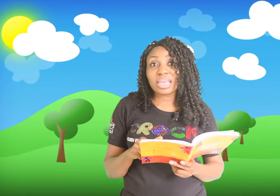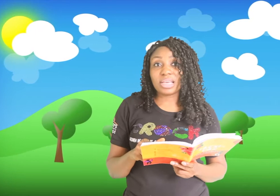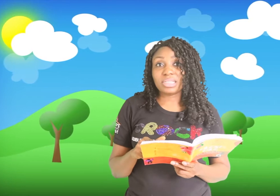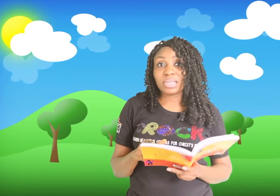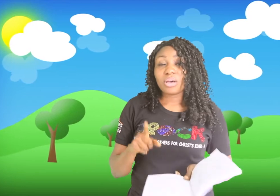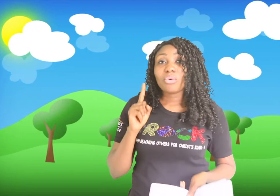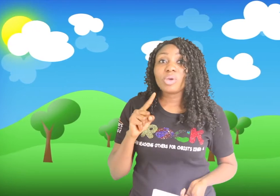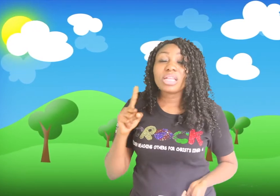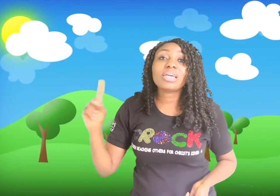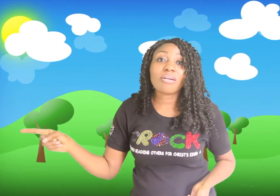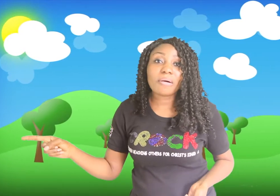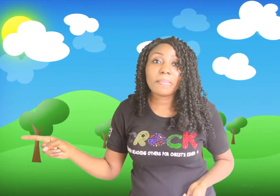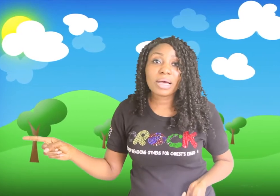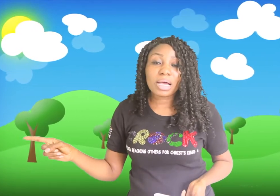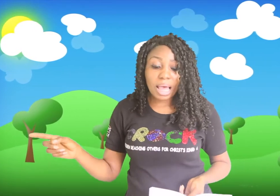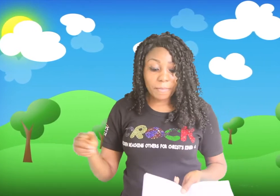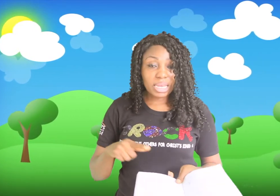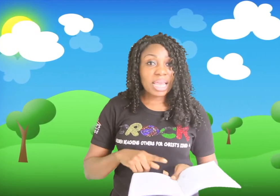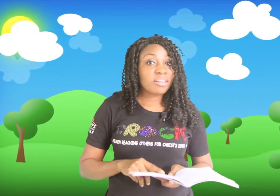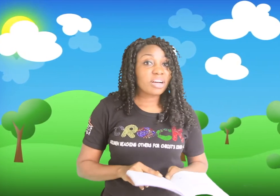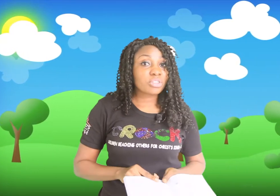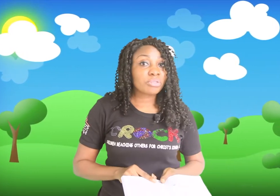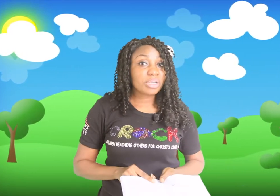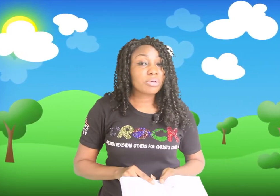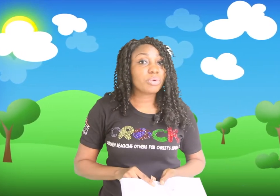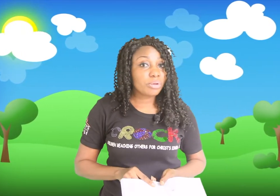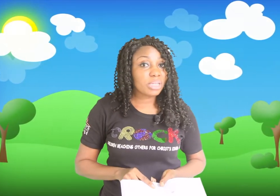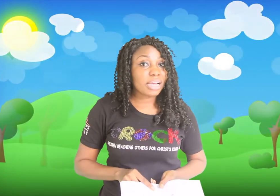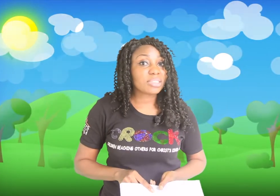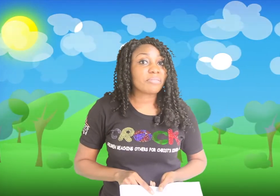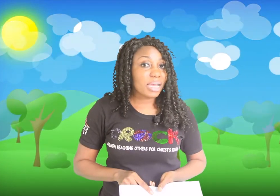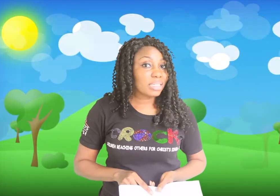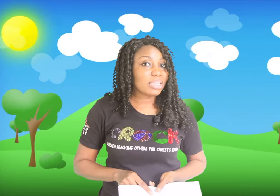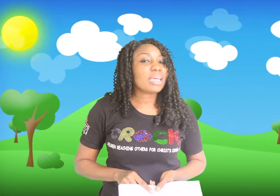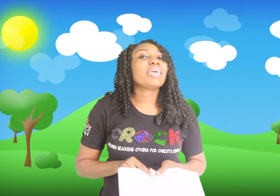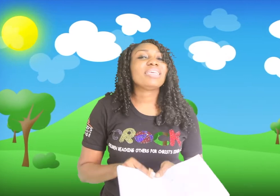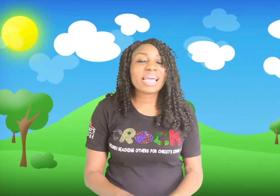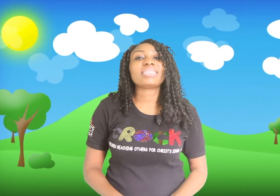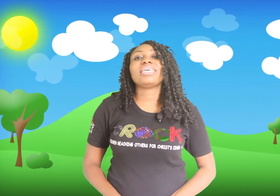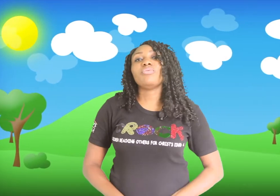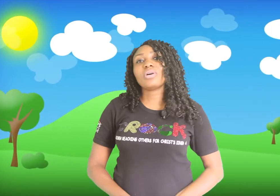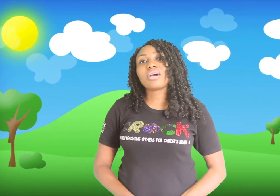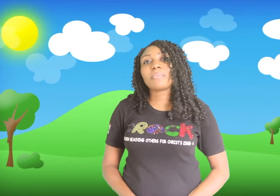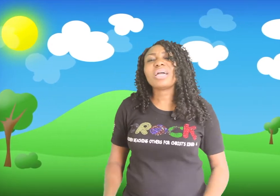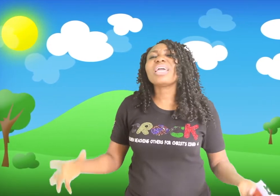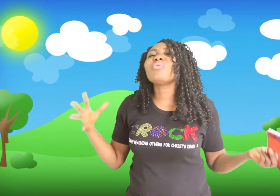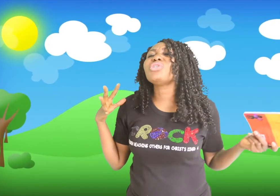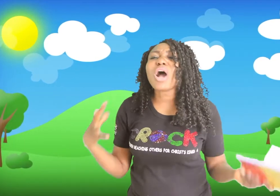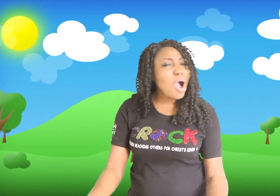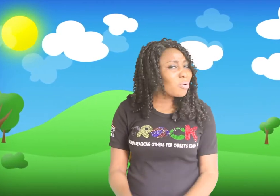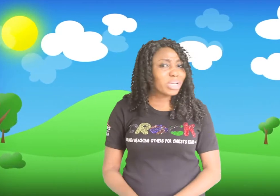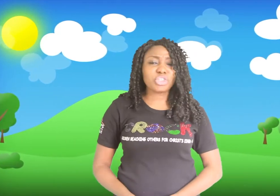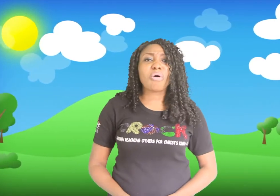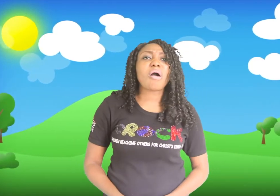lesson is, will He come? And by the end of our story, we know the answer, right? Yes, He will come. He